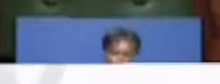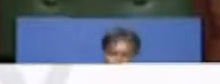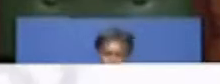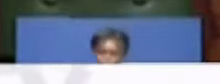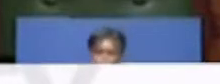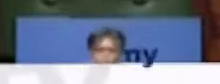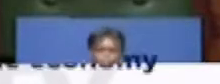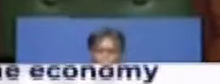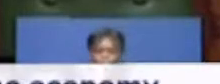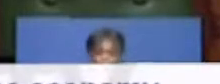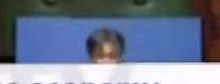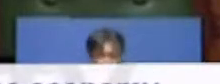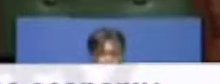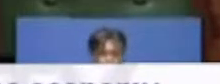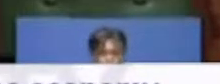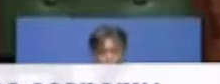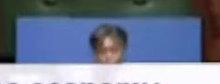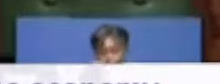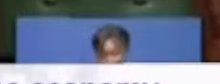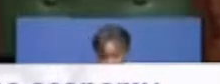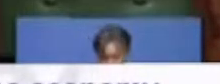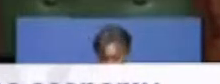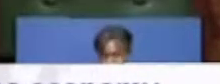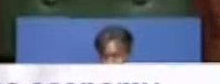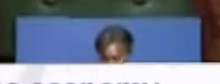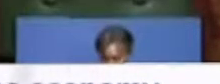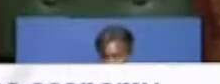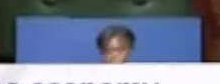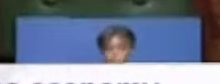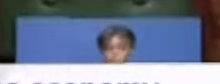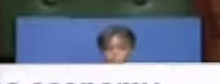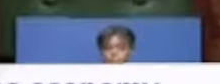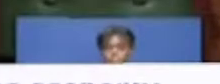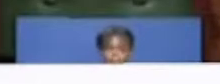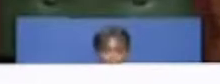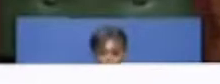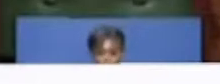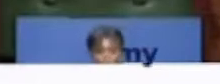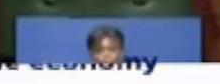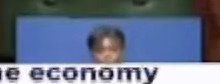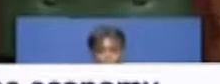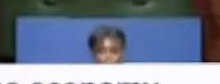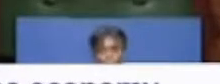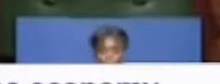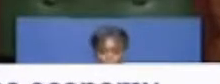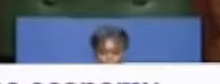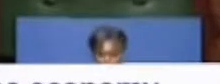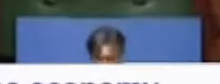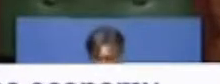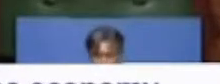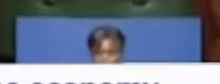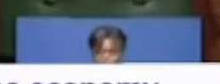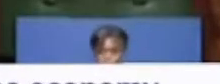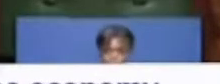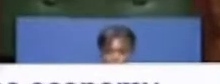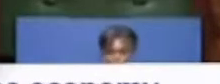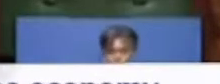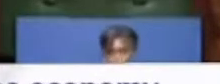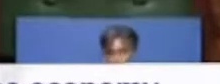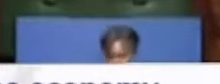Kenyans agreed to initiate the process of putting the First Amendment to the 2010